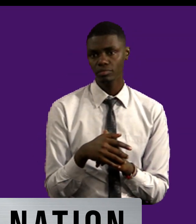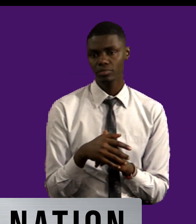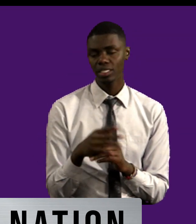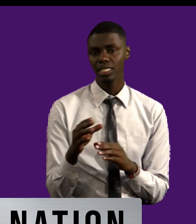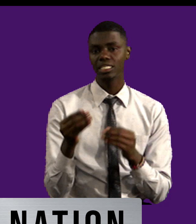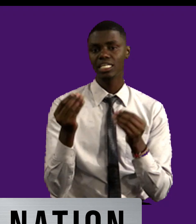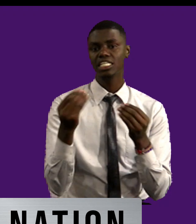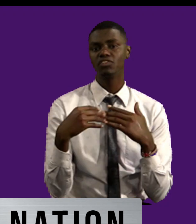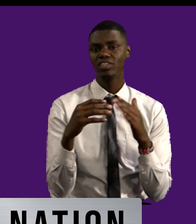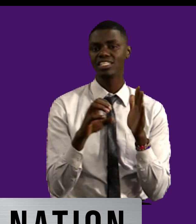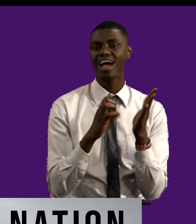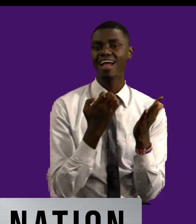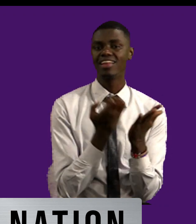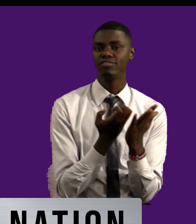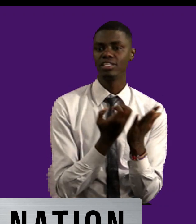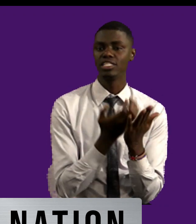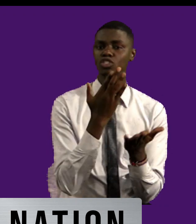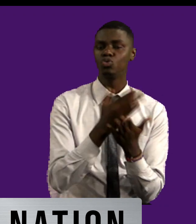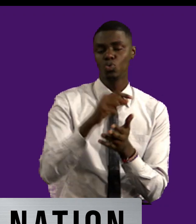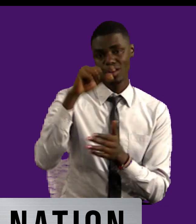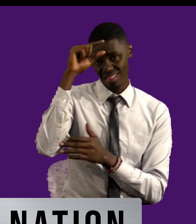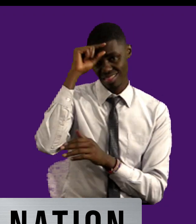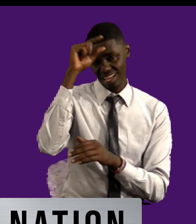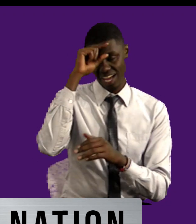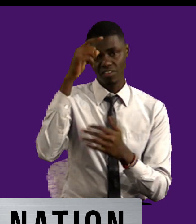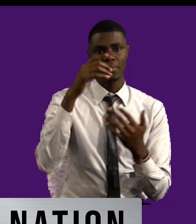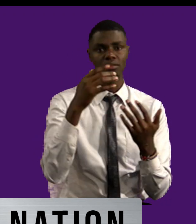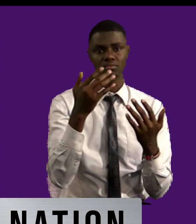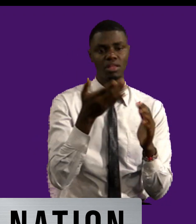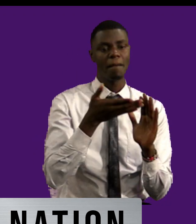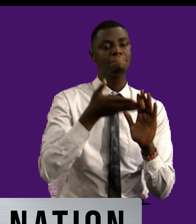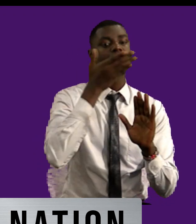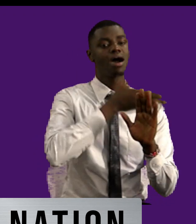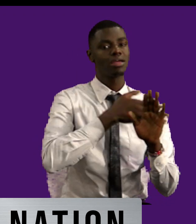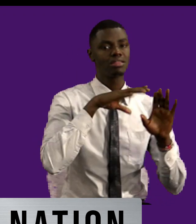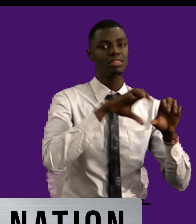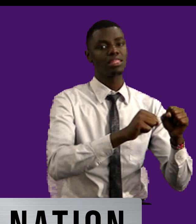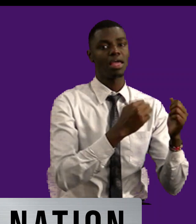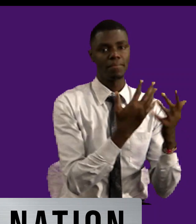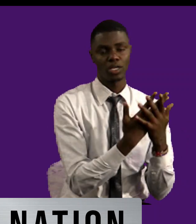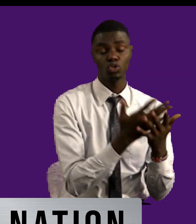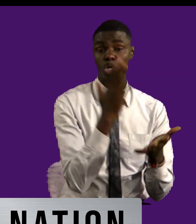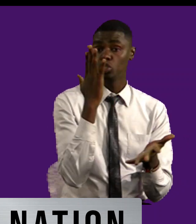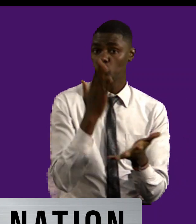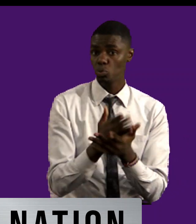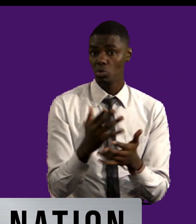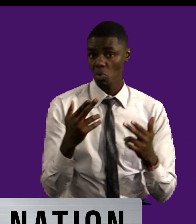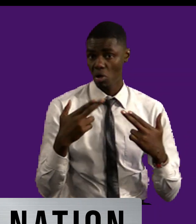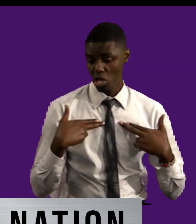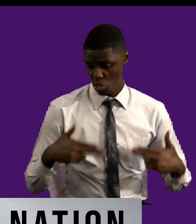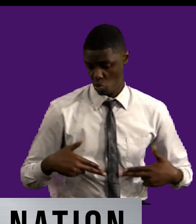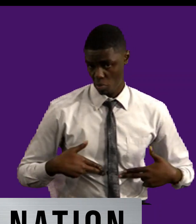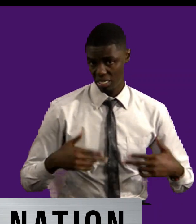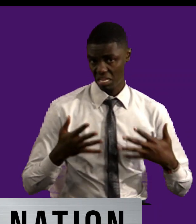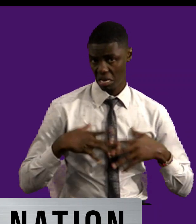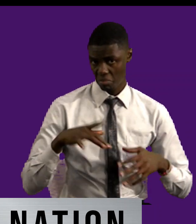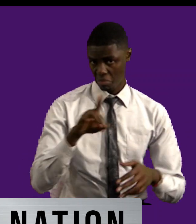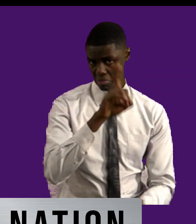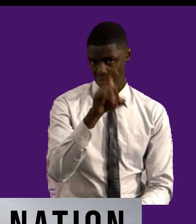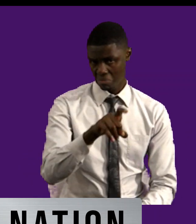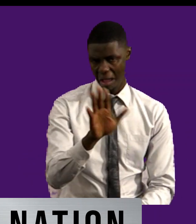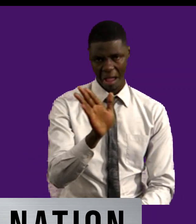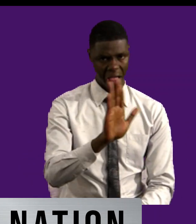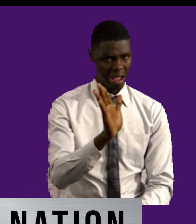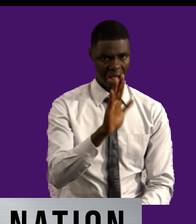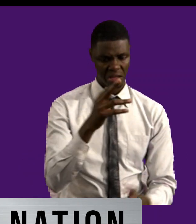an evidence that it's truly the state that has been behind the abductions. Is it true that they were humanitarians? No, they were